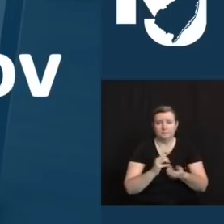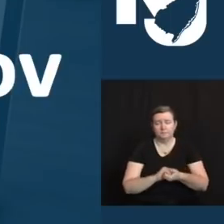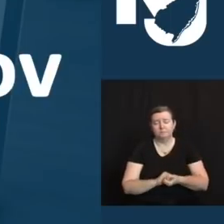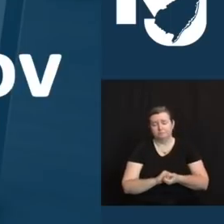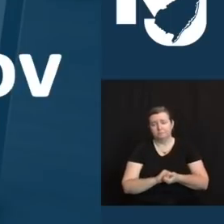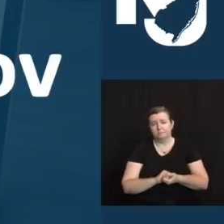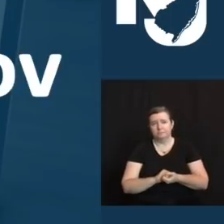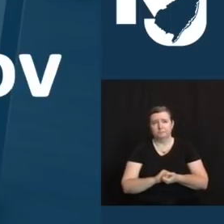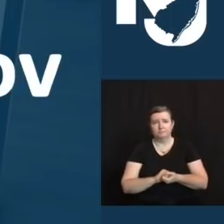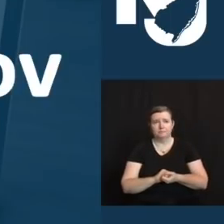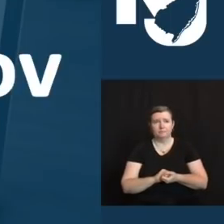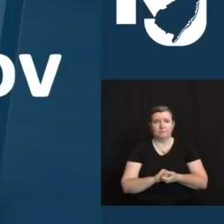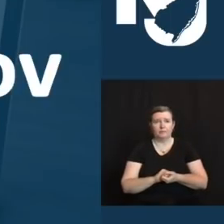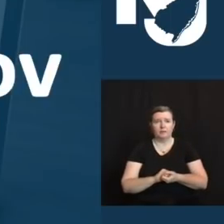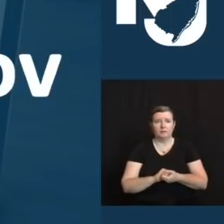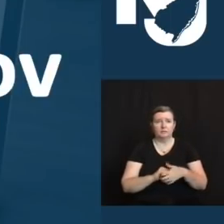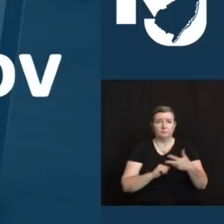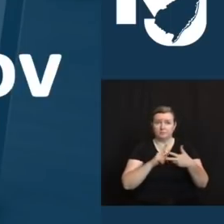now